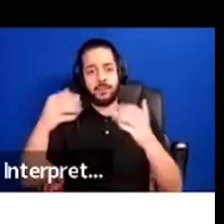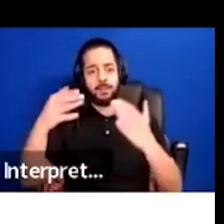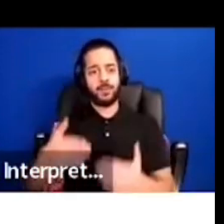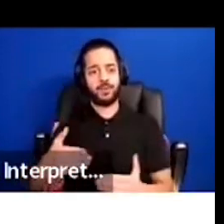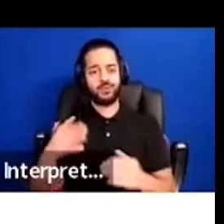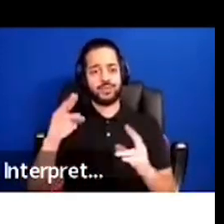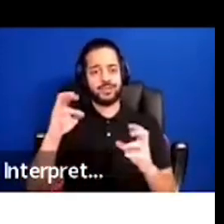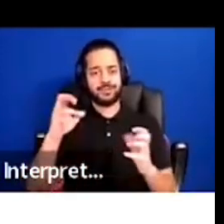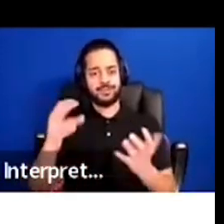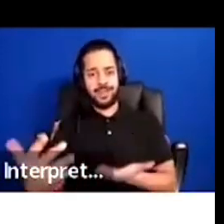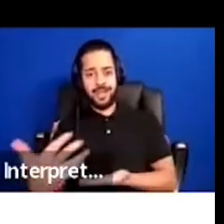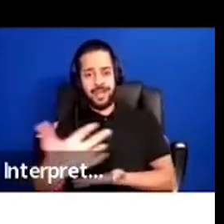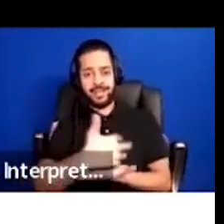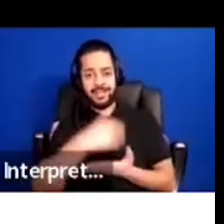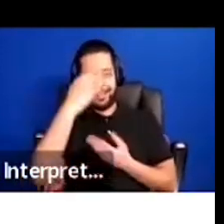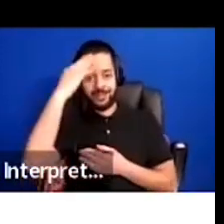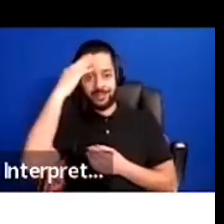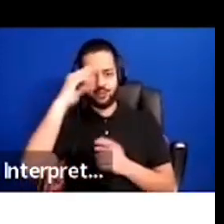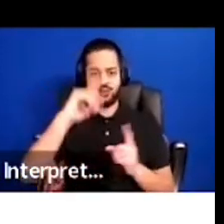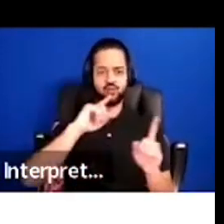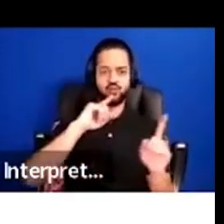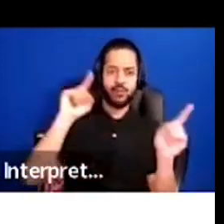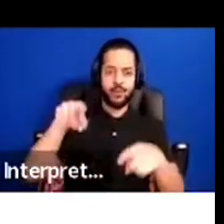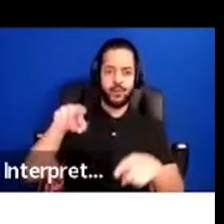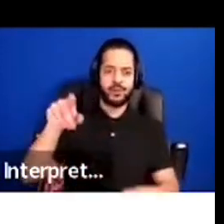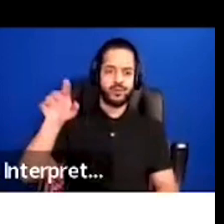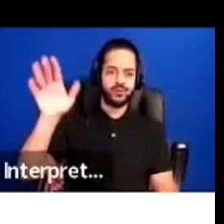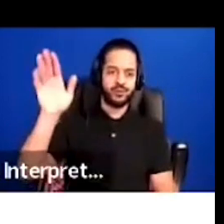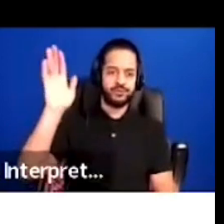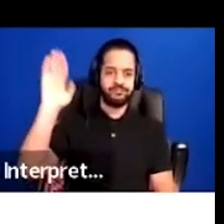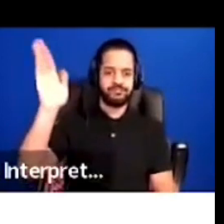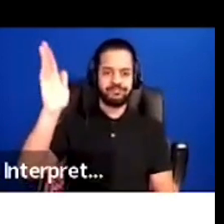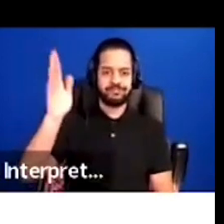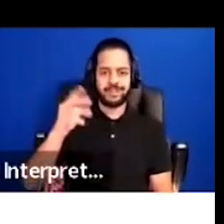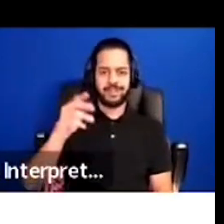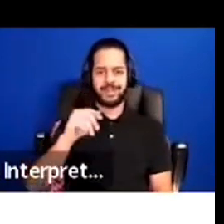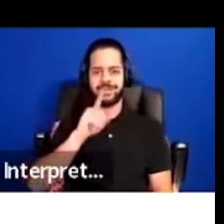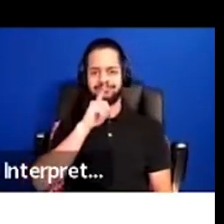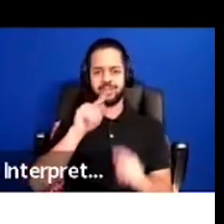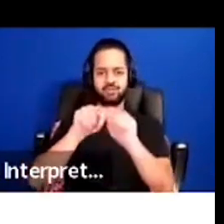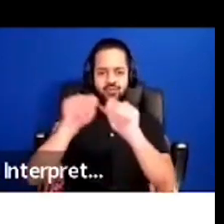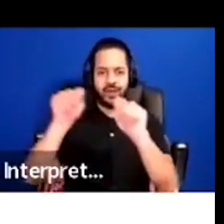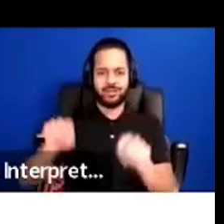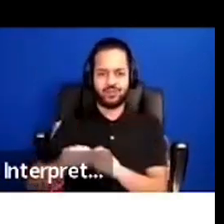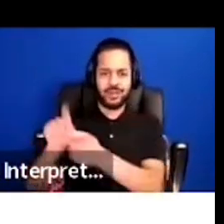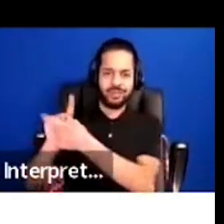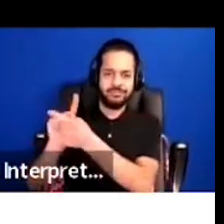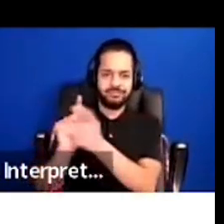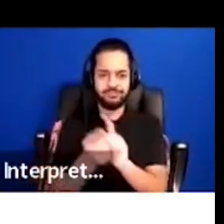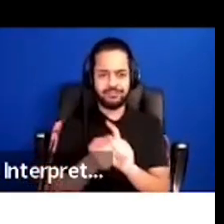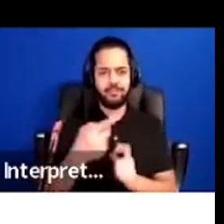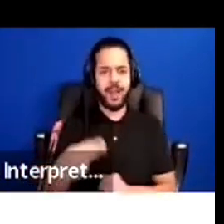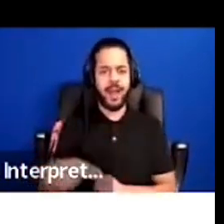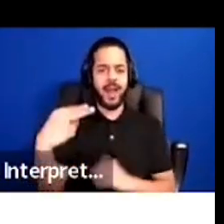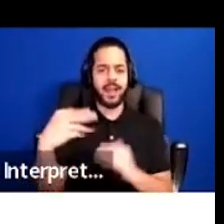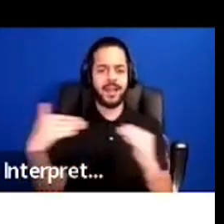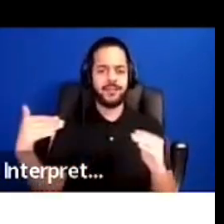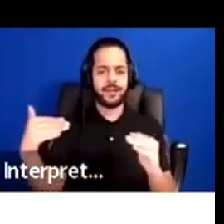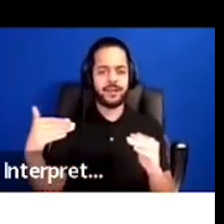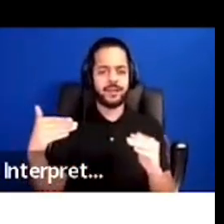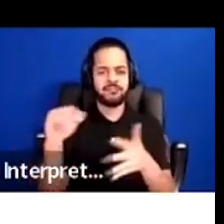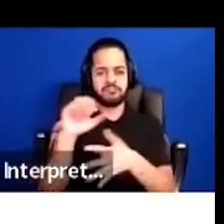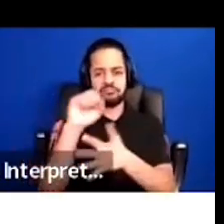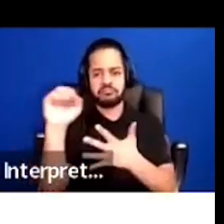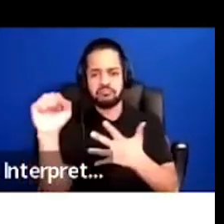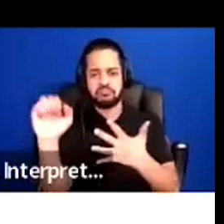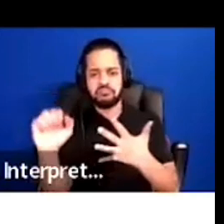reporter to take some high-level notes, not a transcription, but we're going to ask each of the groups to